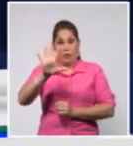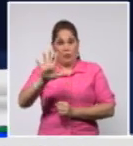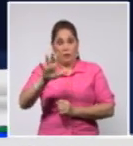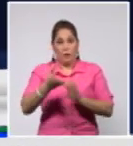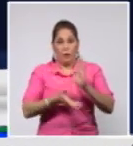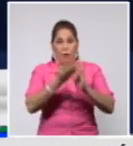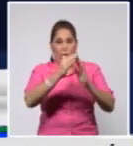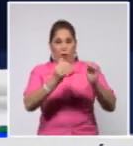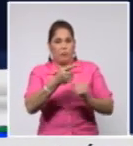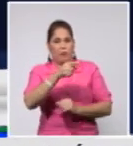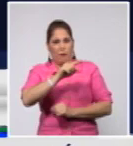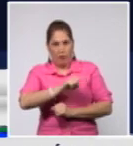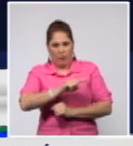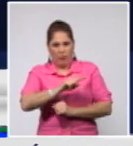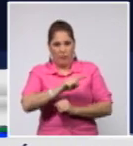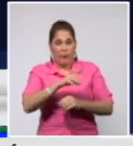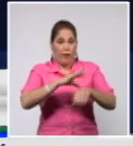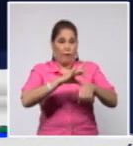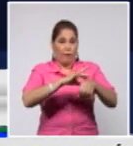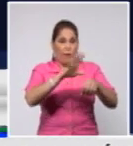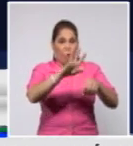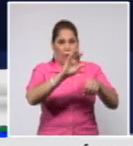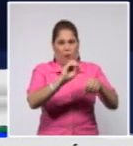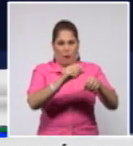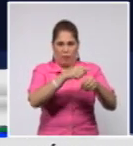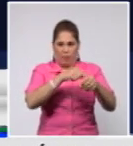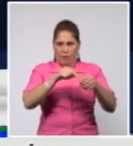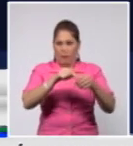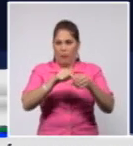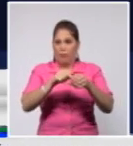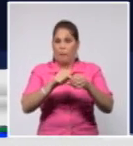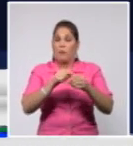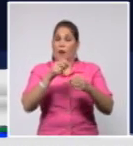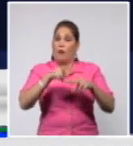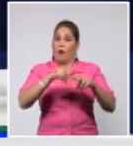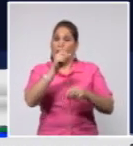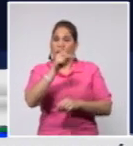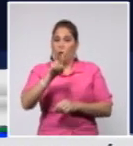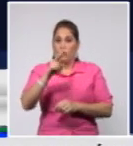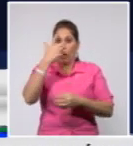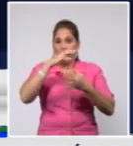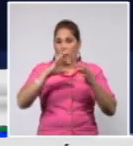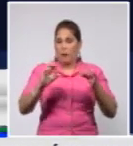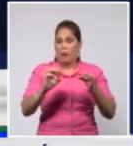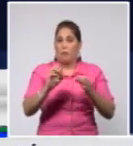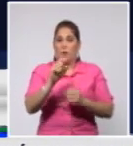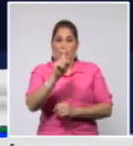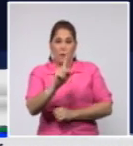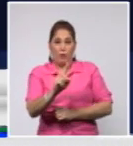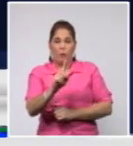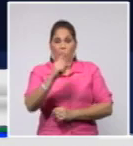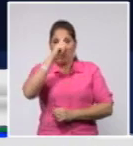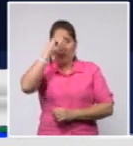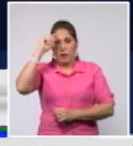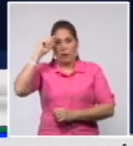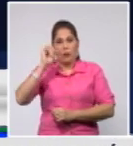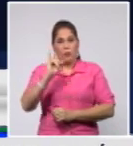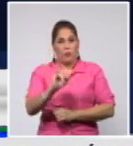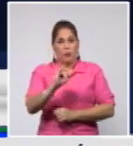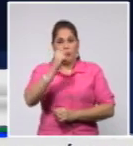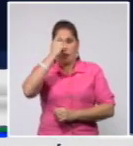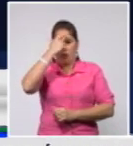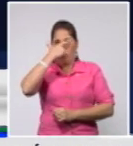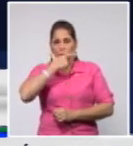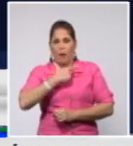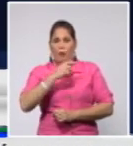Sancti Spiritus, 21 in Ciego de Ávila, 4 in Camagüey, and 1 person was discharged from